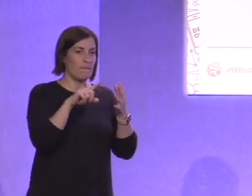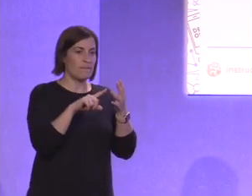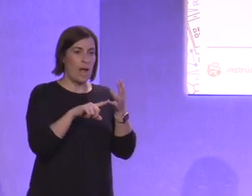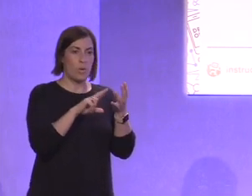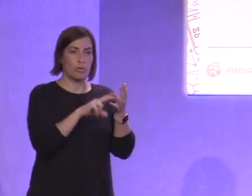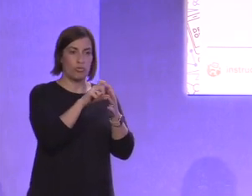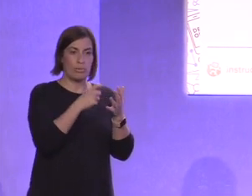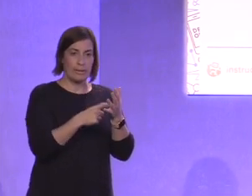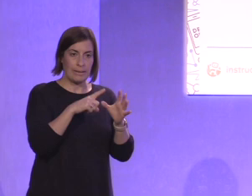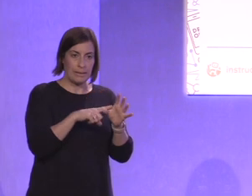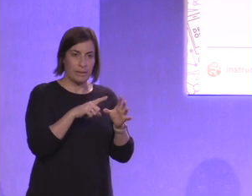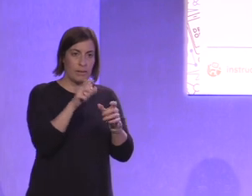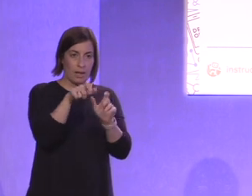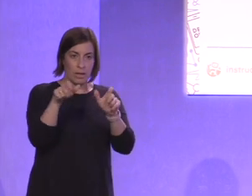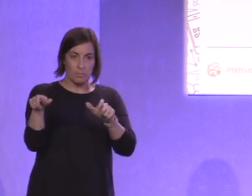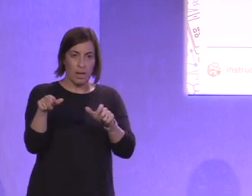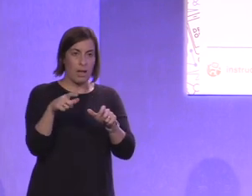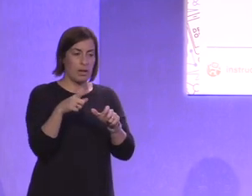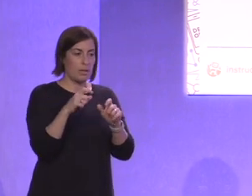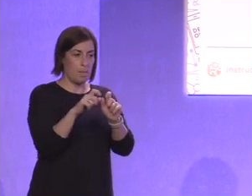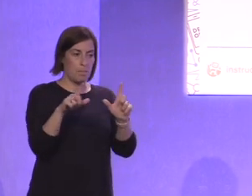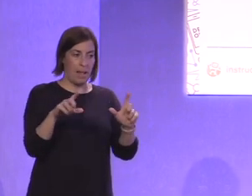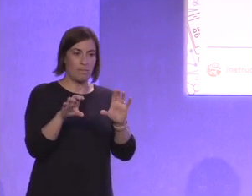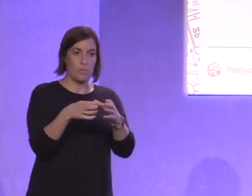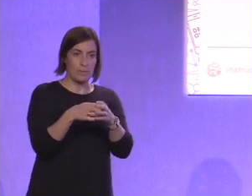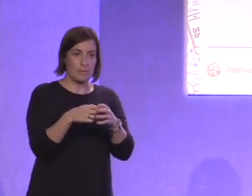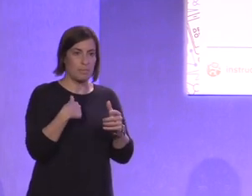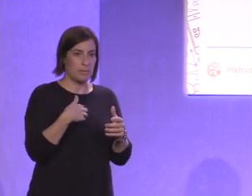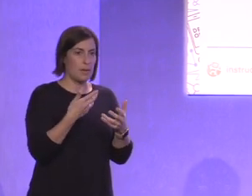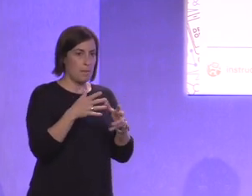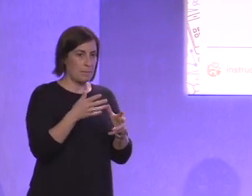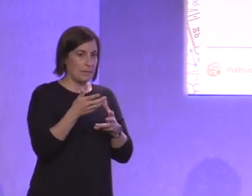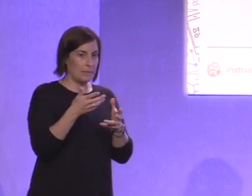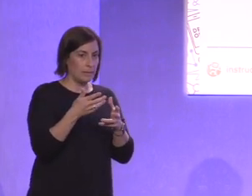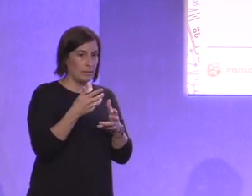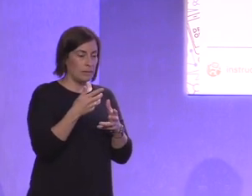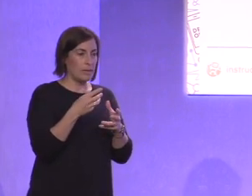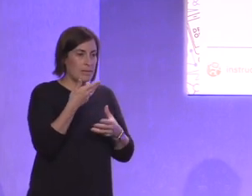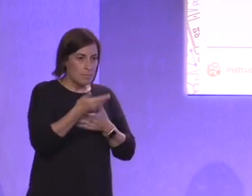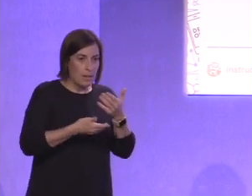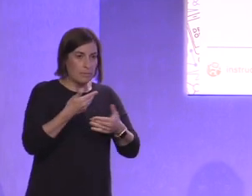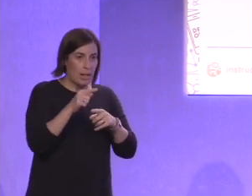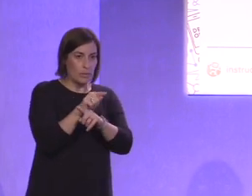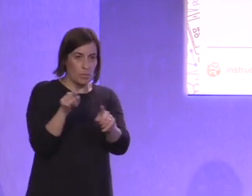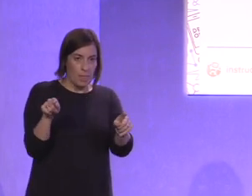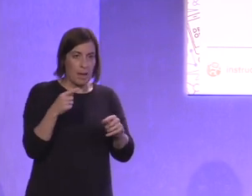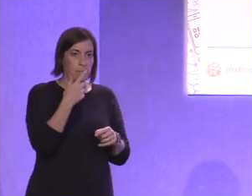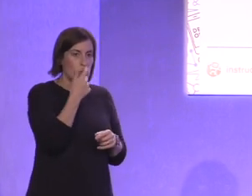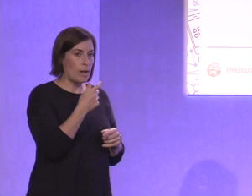specifically their platform teams. You can get this very wrong